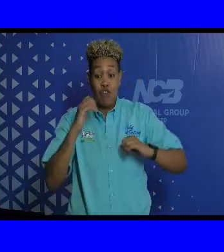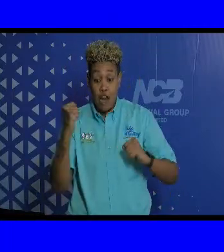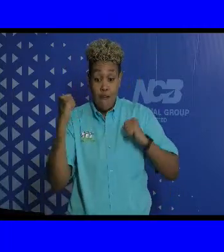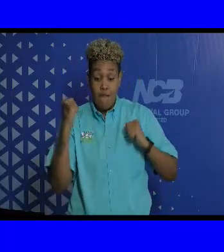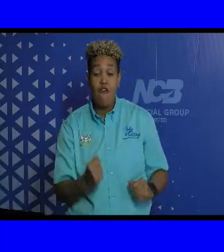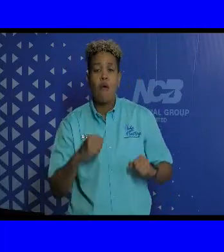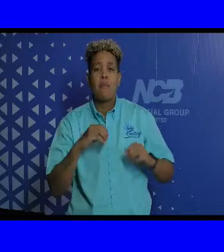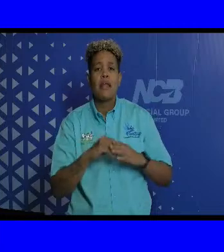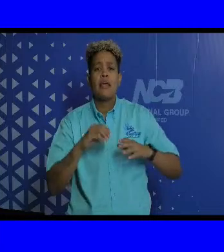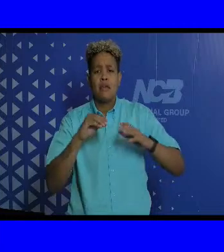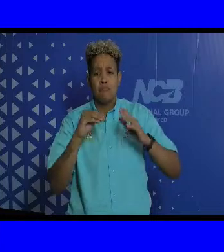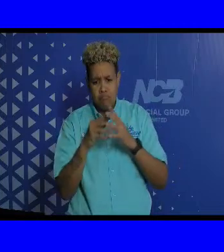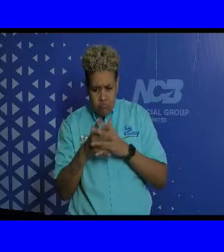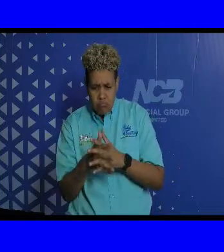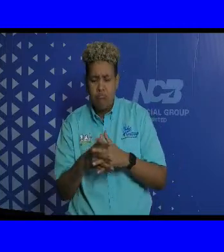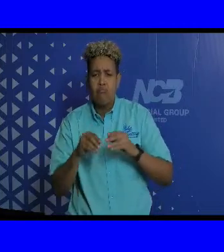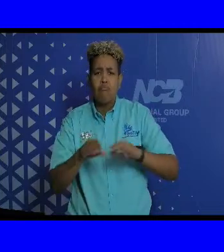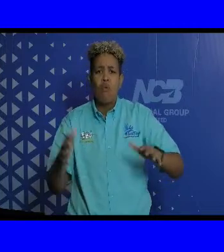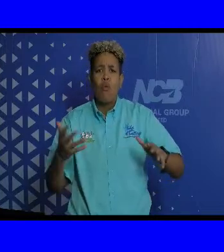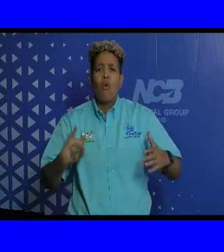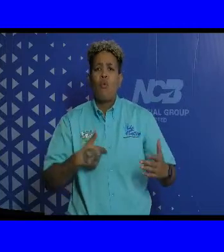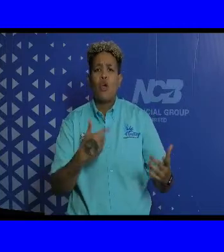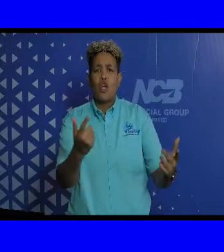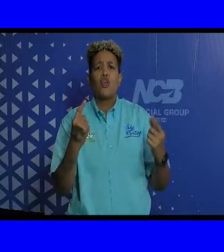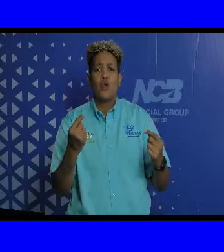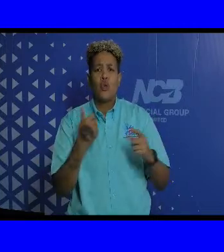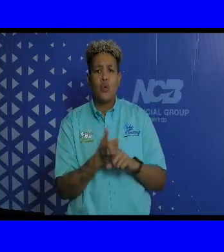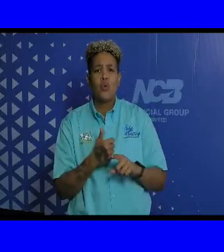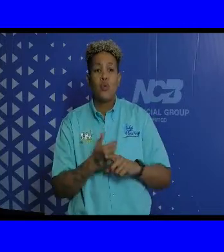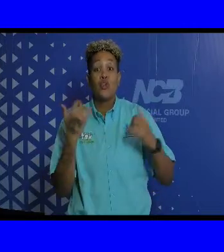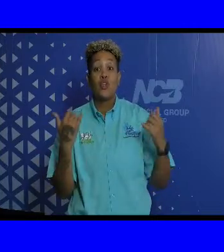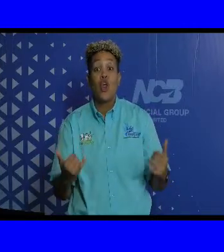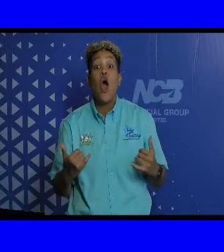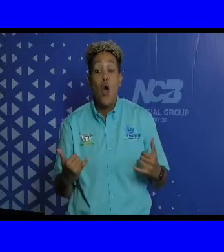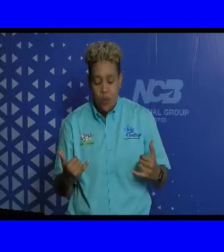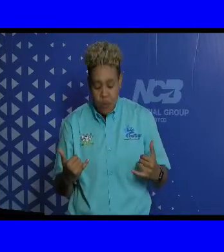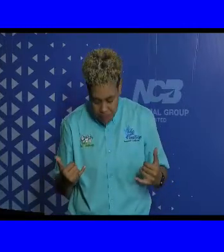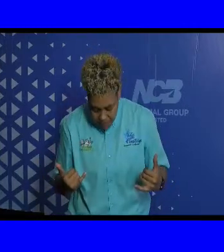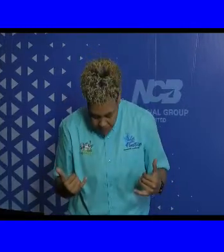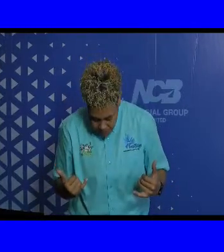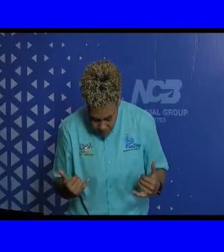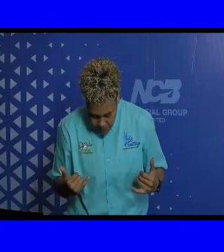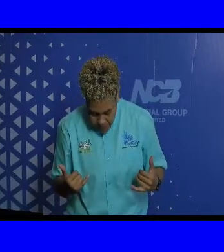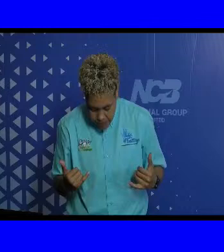firmly implanted in what we do. Now,